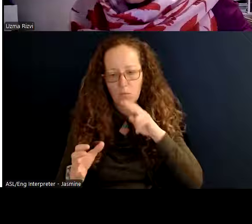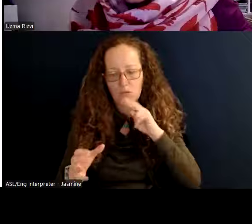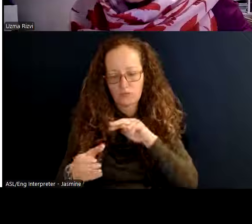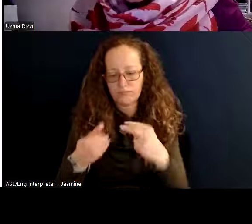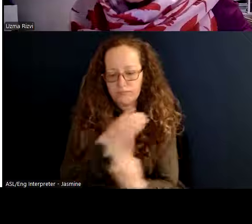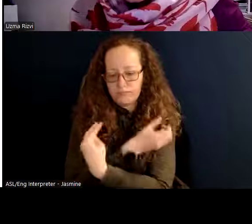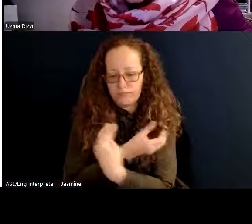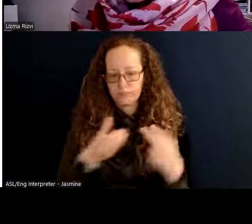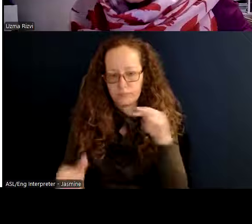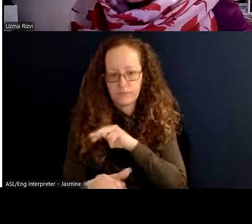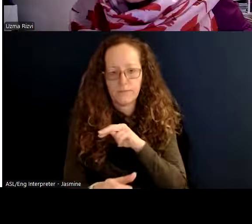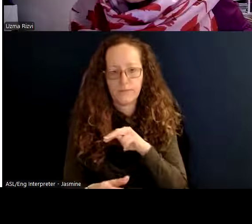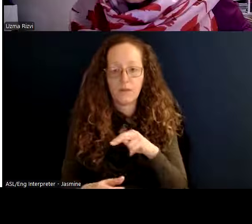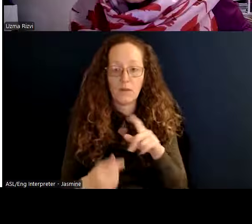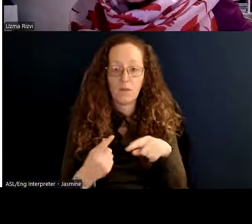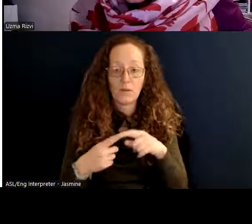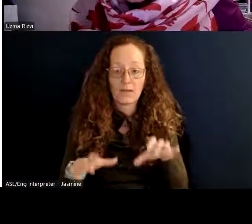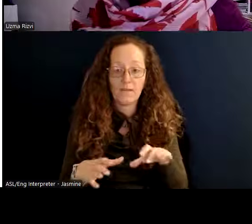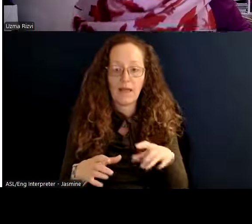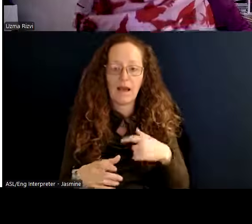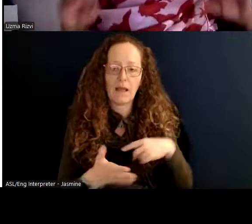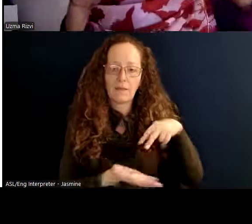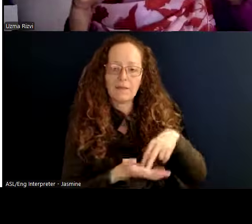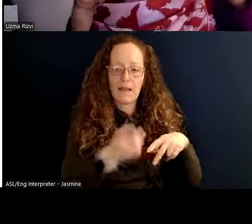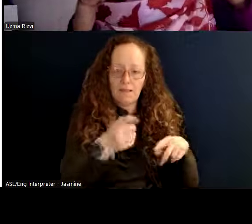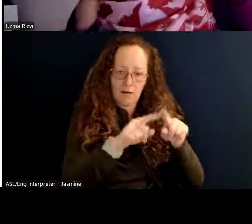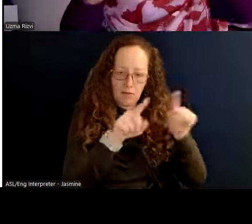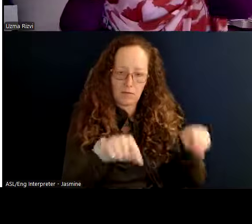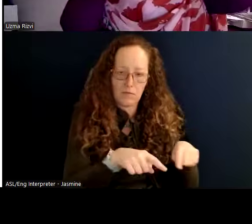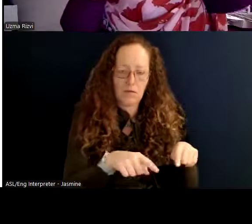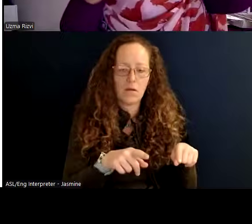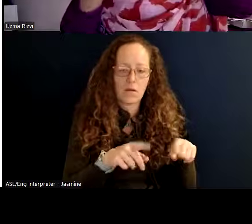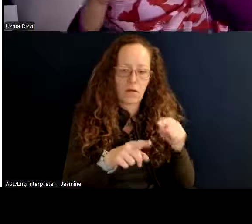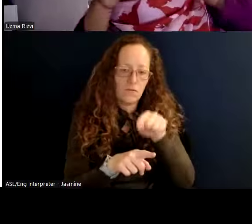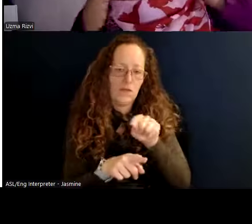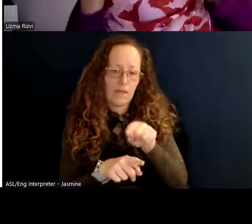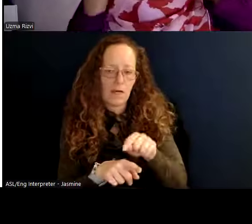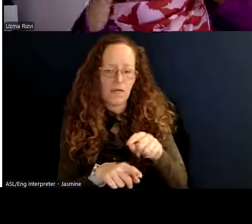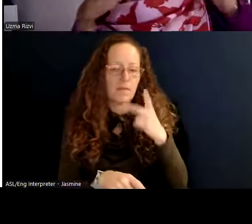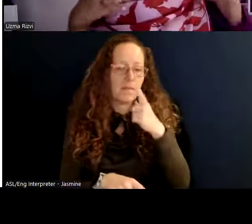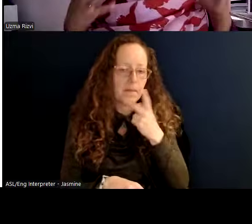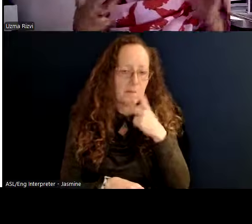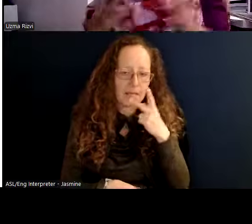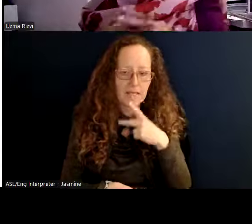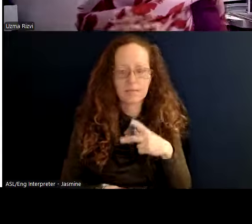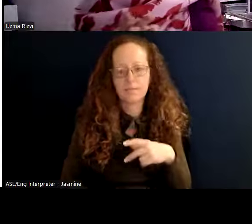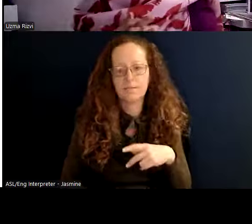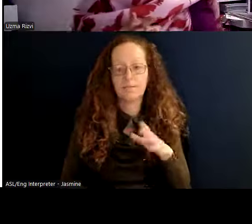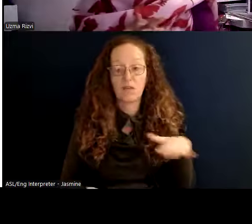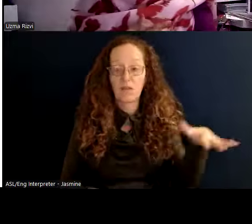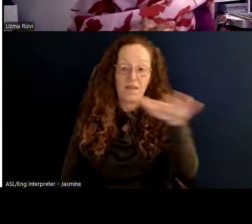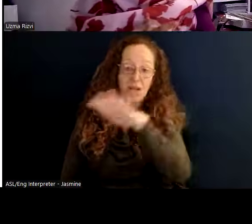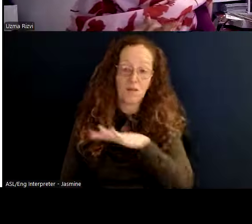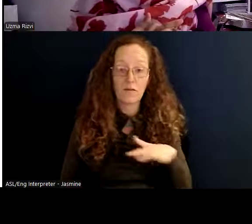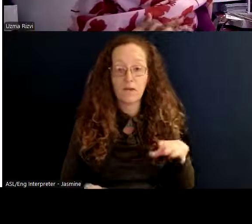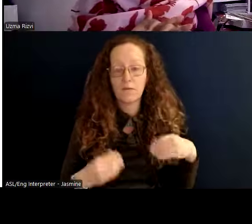standing right on this side of this pink, right in there, just to give you a sense of where we are. Now, this area provides a rich